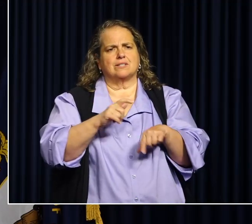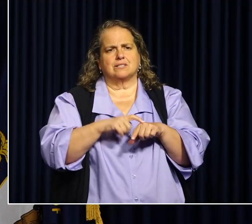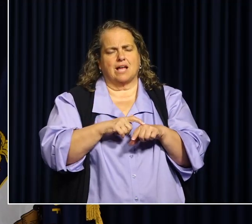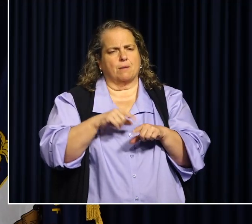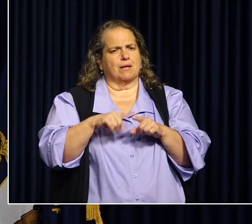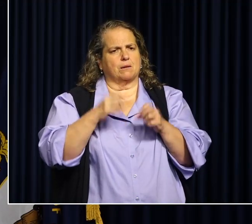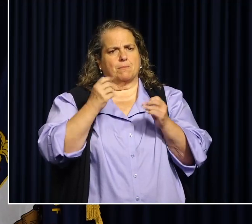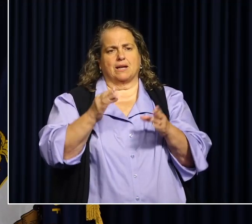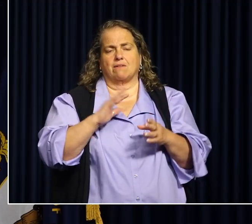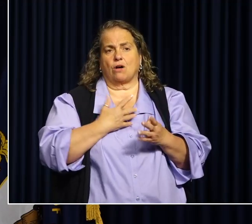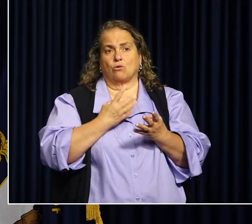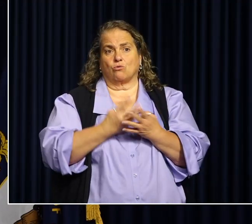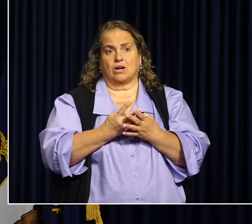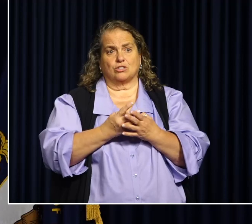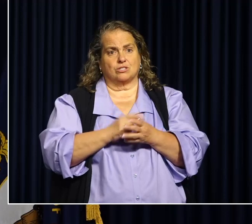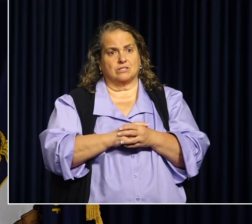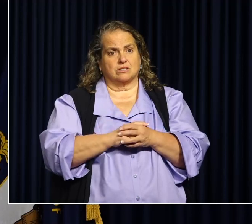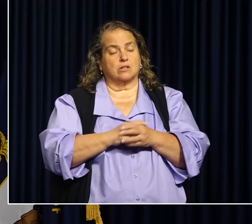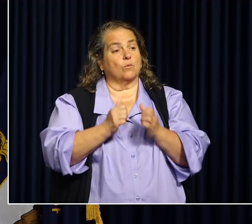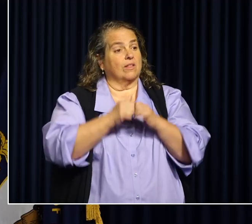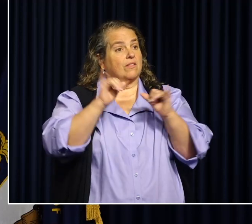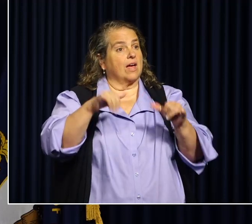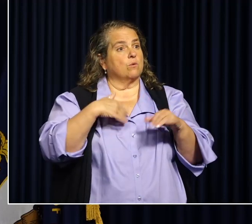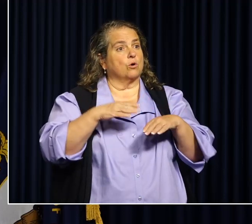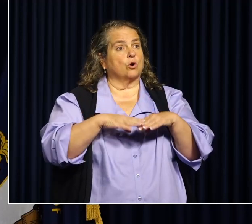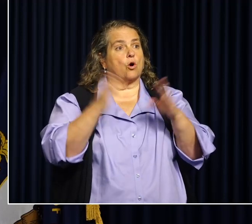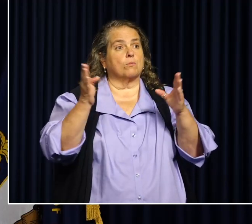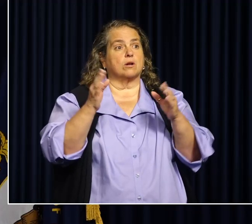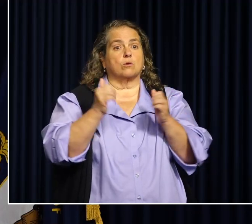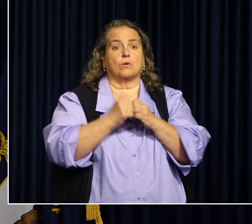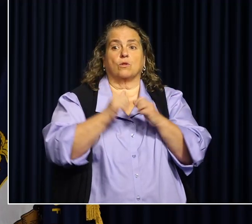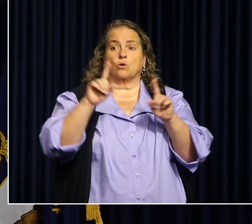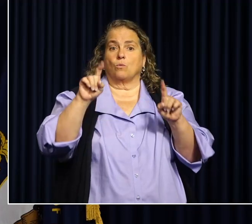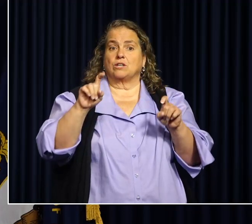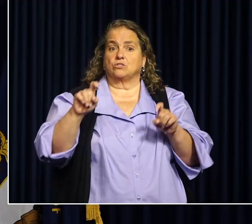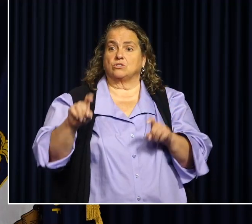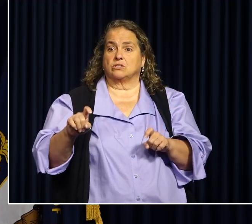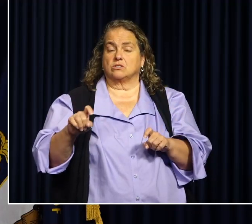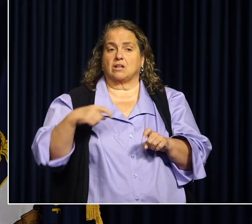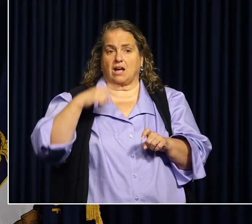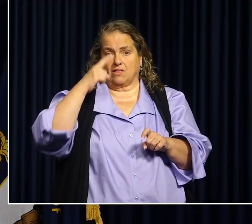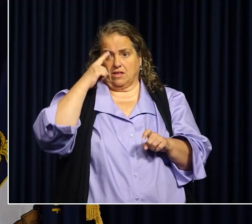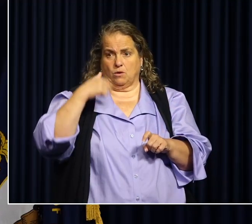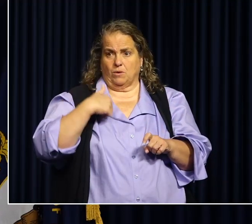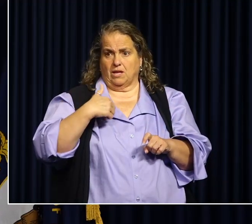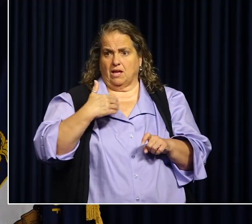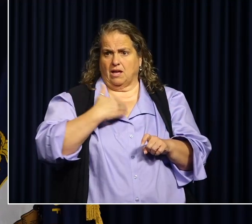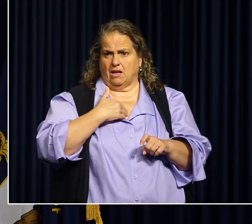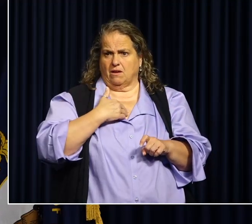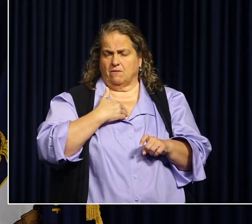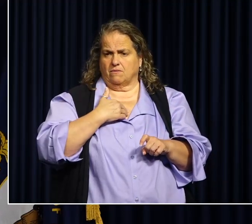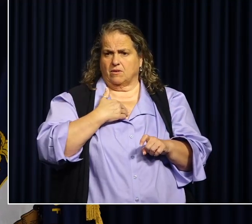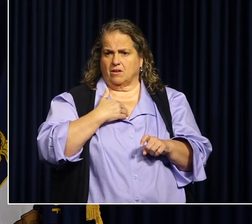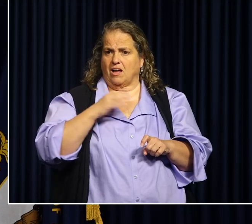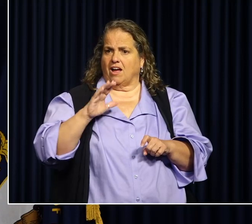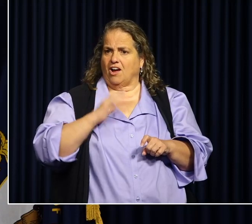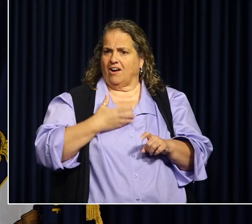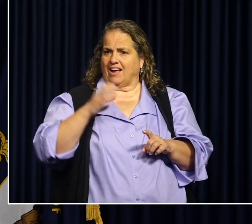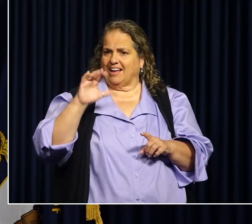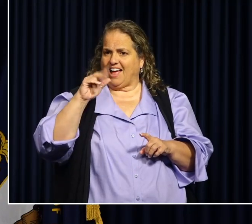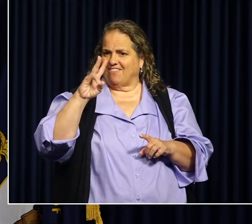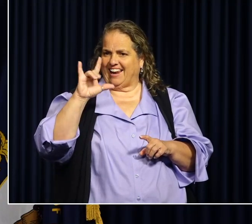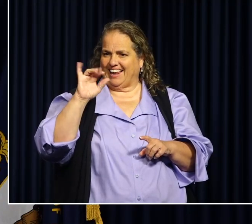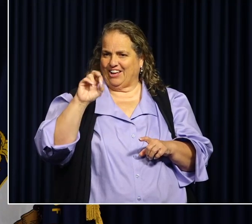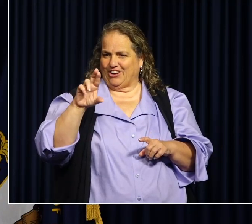institutions. All right, with that, we'll open it up to questions. I think we've got our Cavalier,